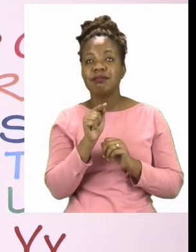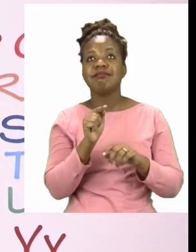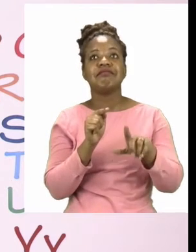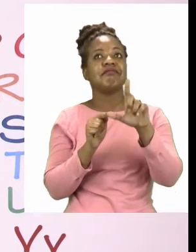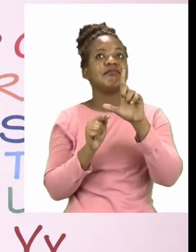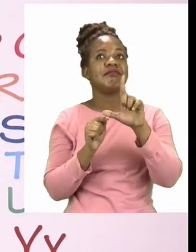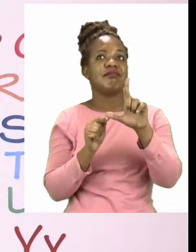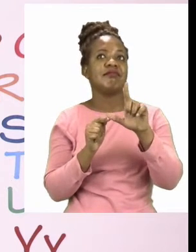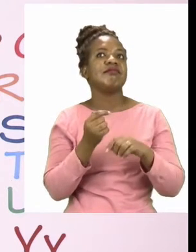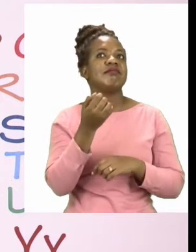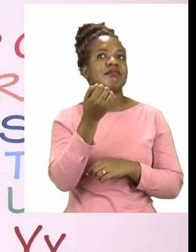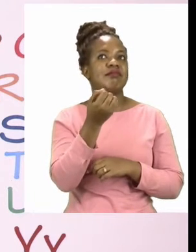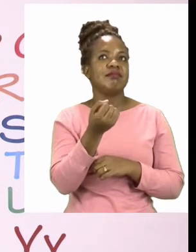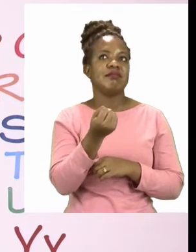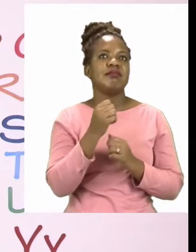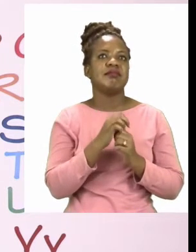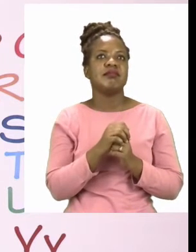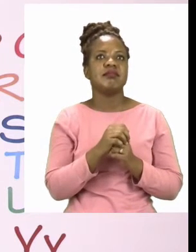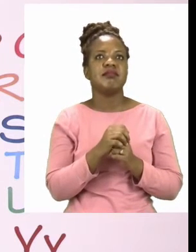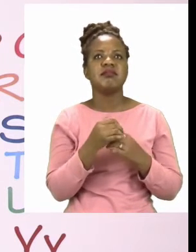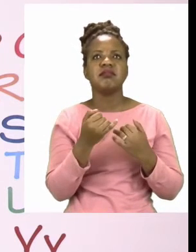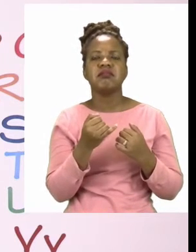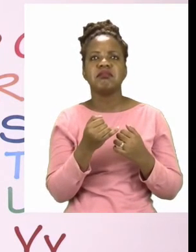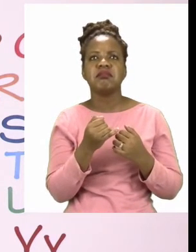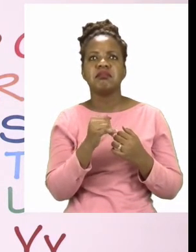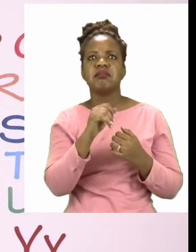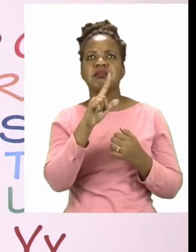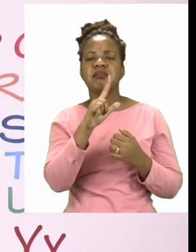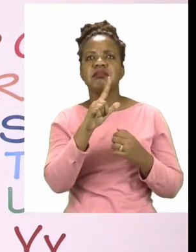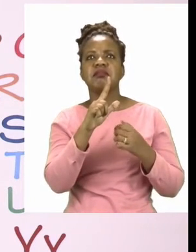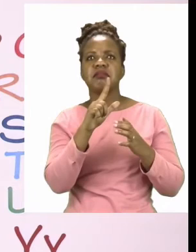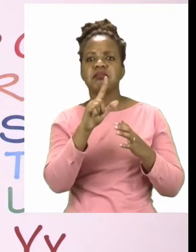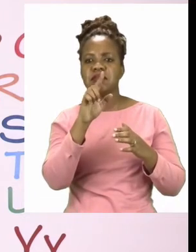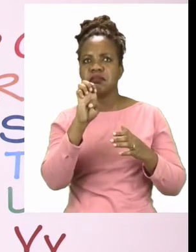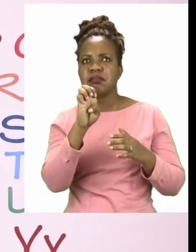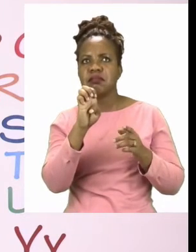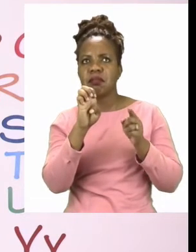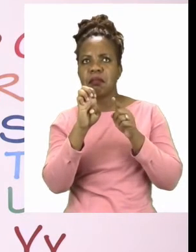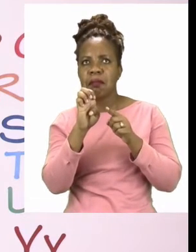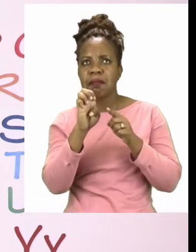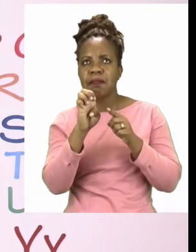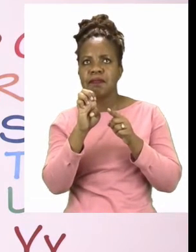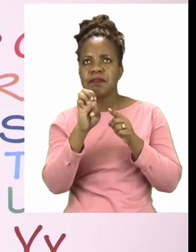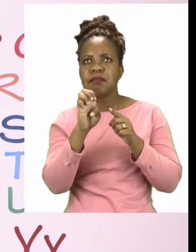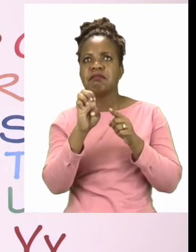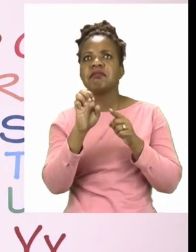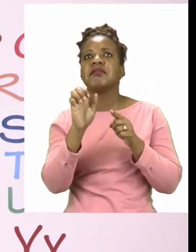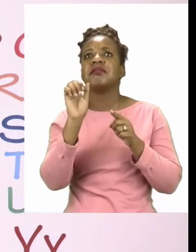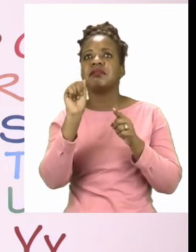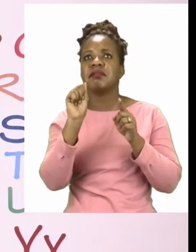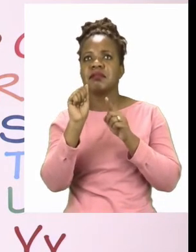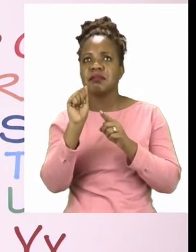L. Now the next word I need to find is an E, which is just next to it. And then I can see an